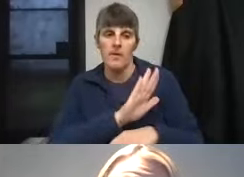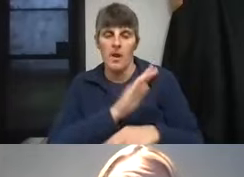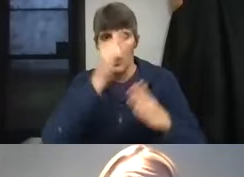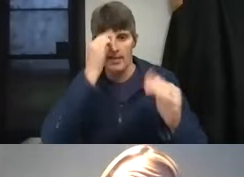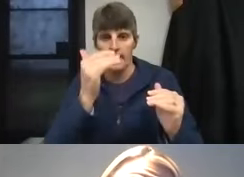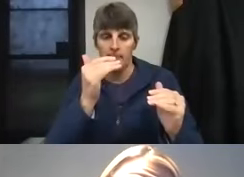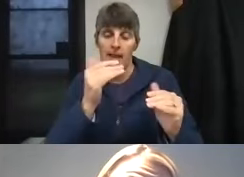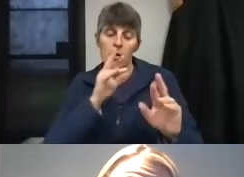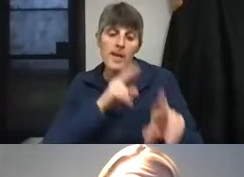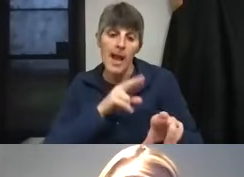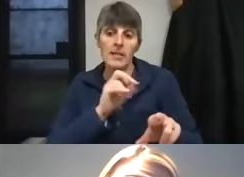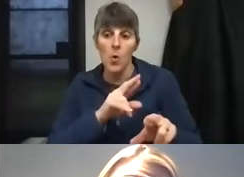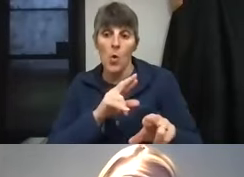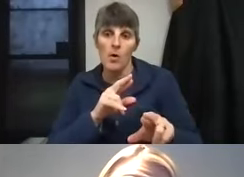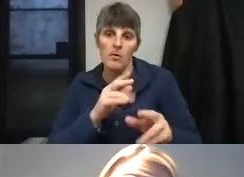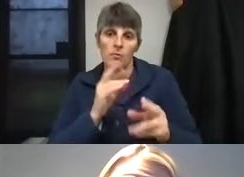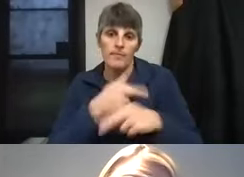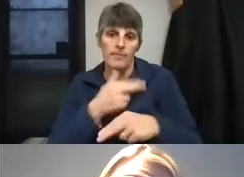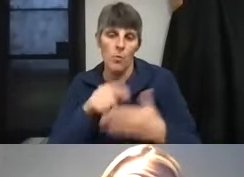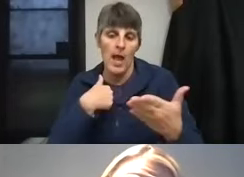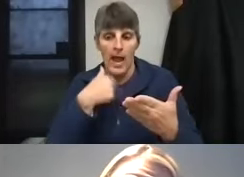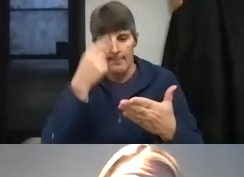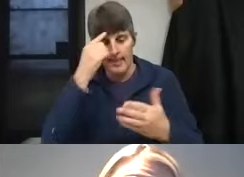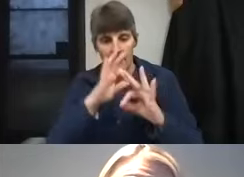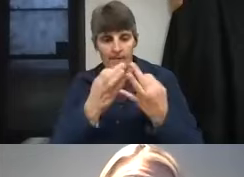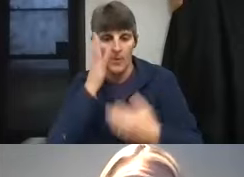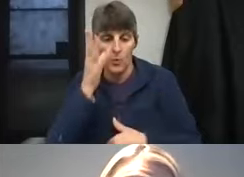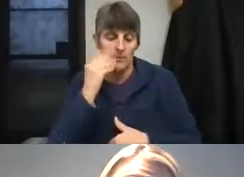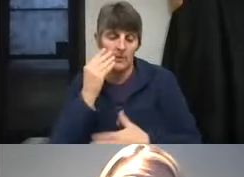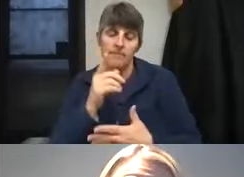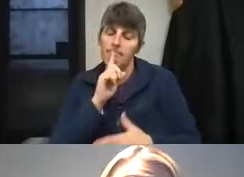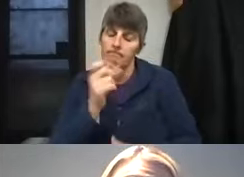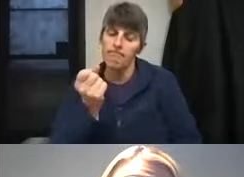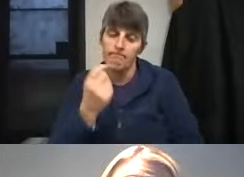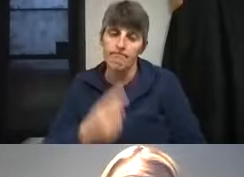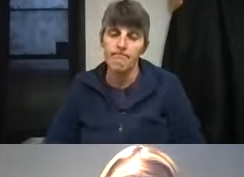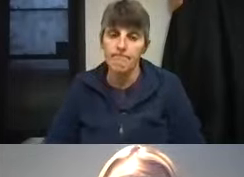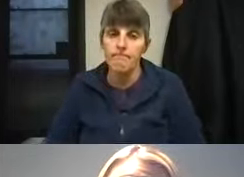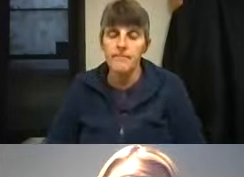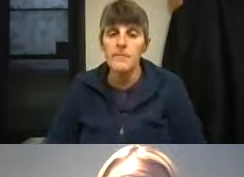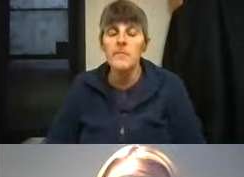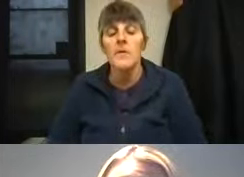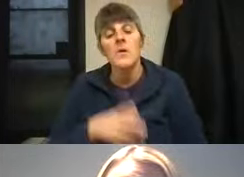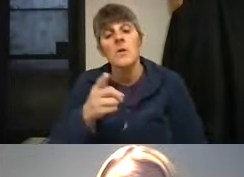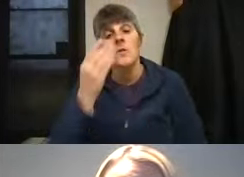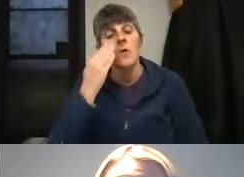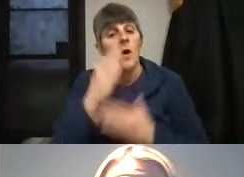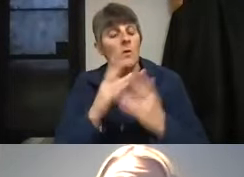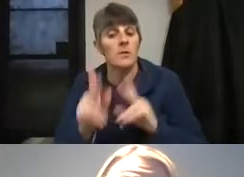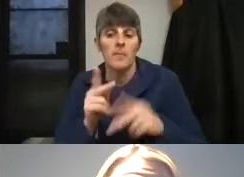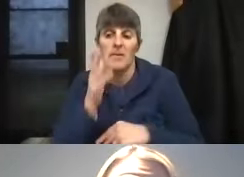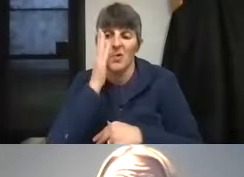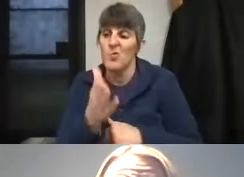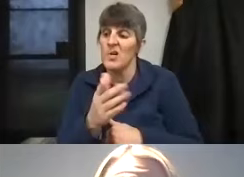anticipated reaction and response that I think the family is going to have, very understandably. So, you know, some people are going to